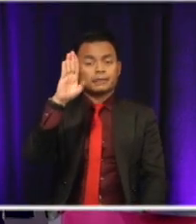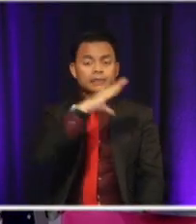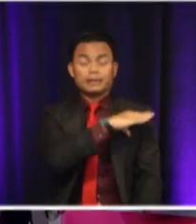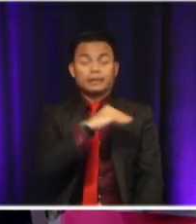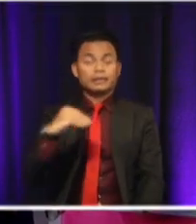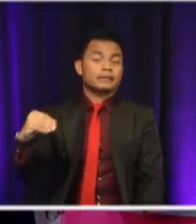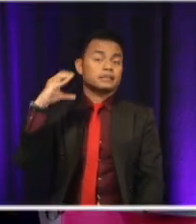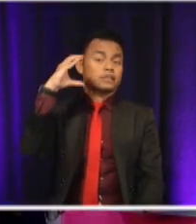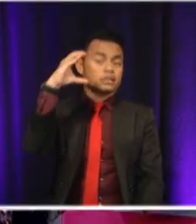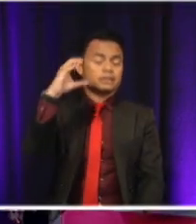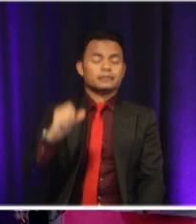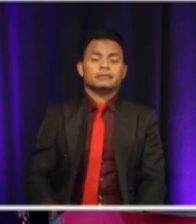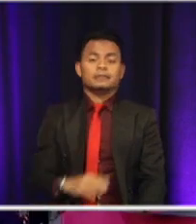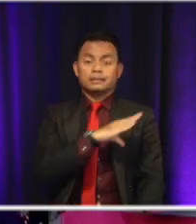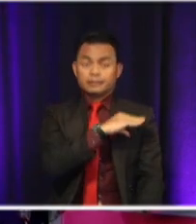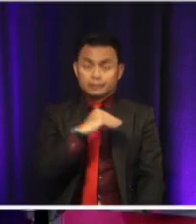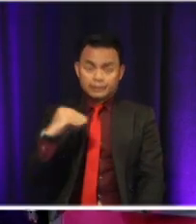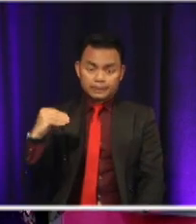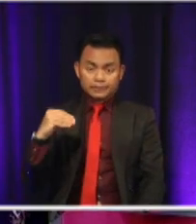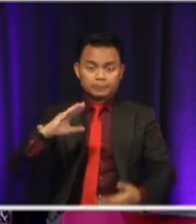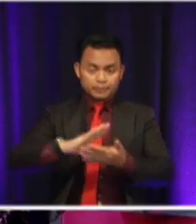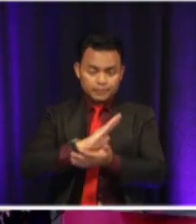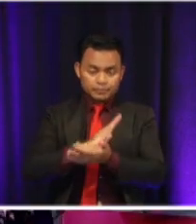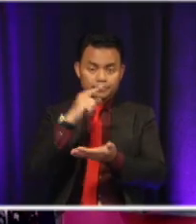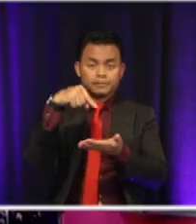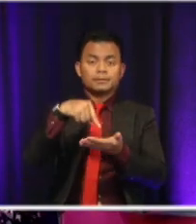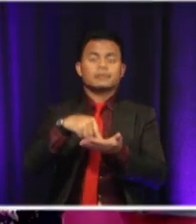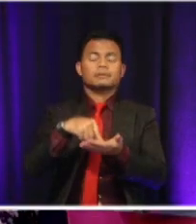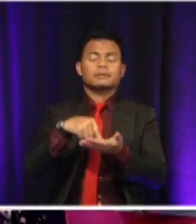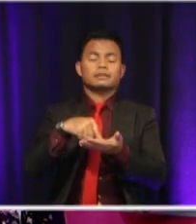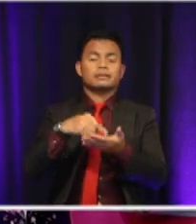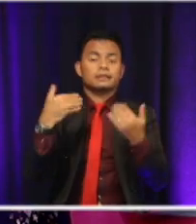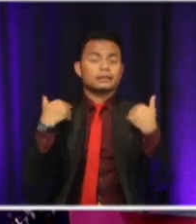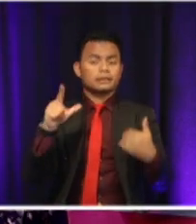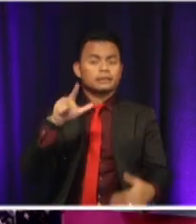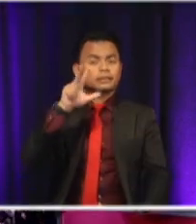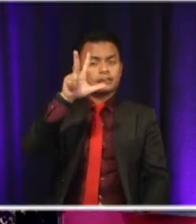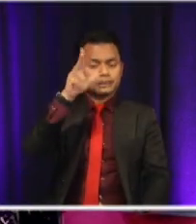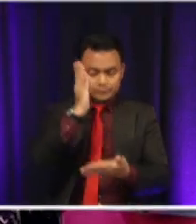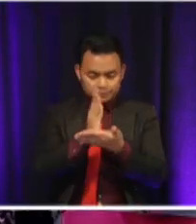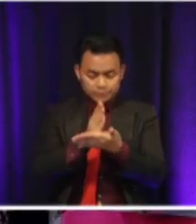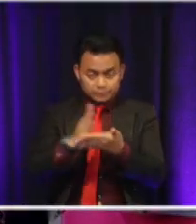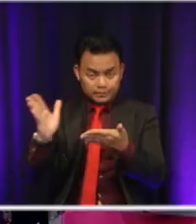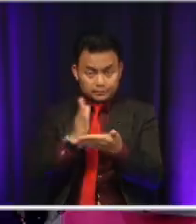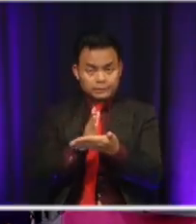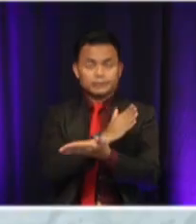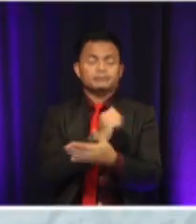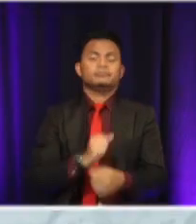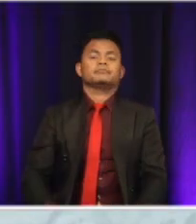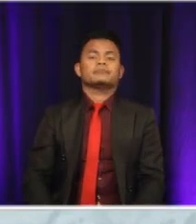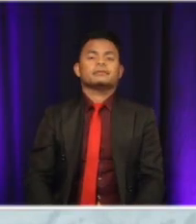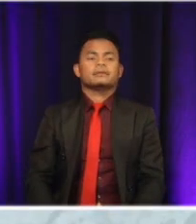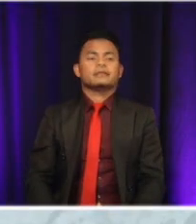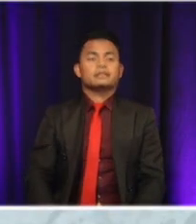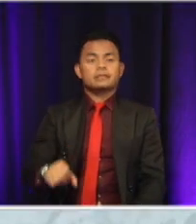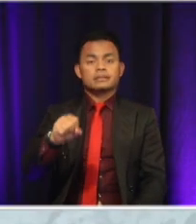the paper itself is a paper that is made up of 3 sections. You have your section A,